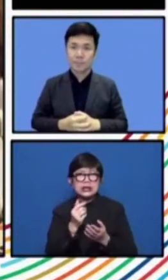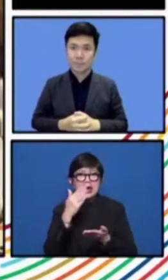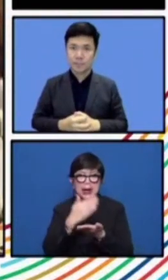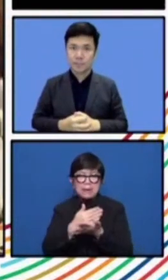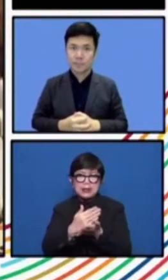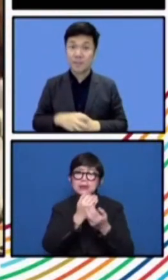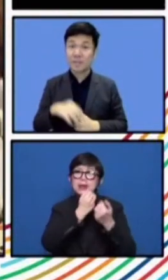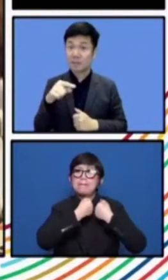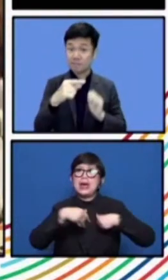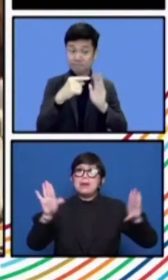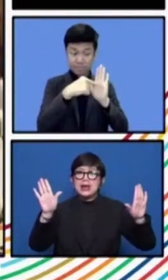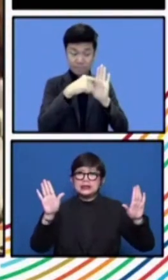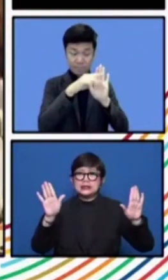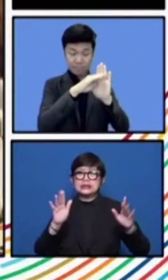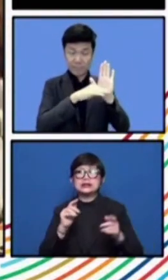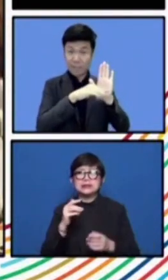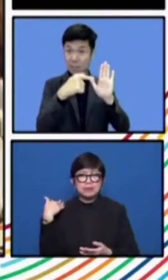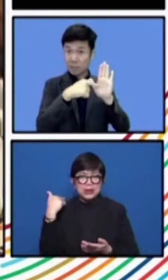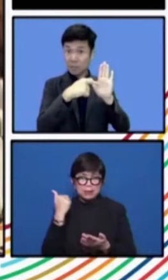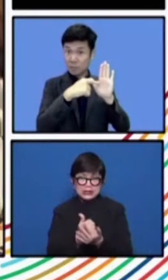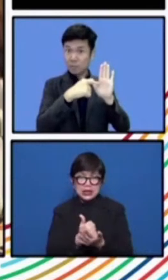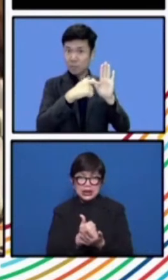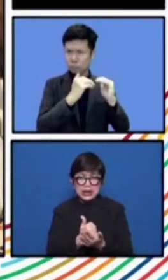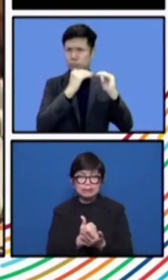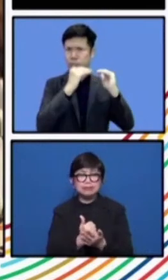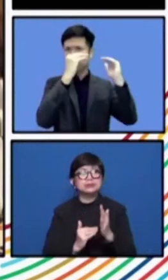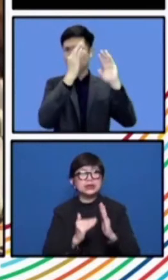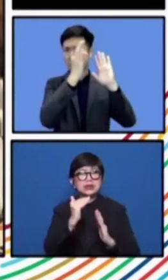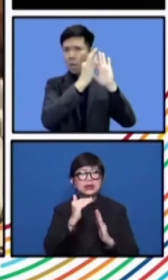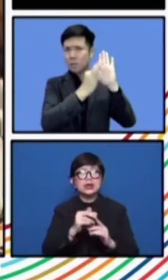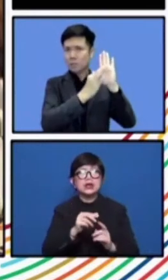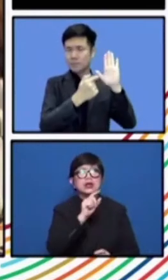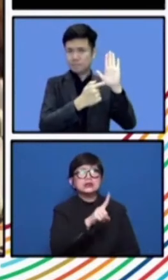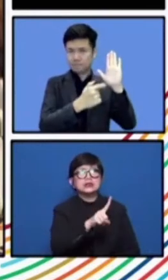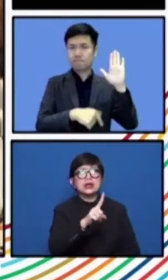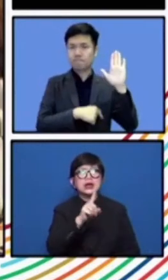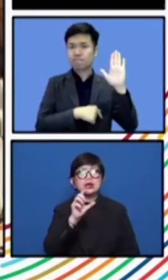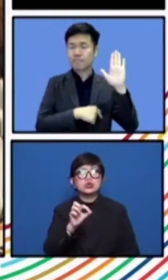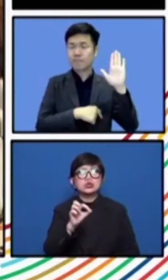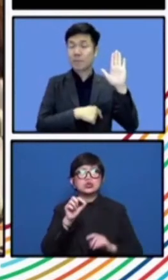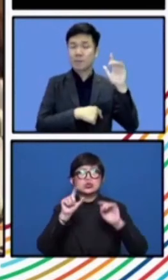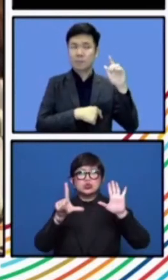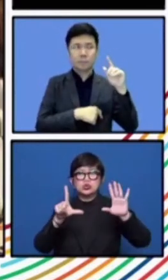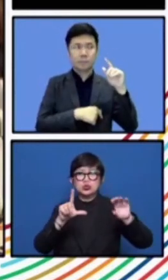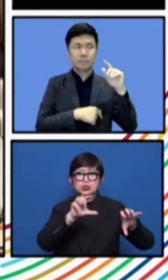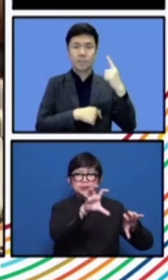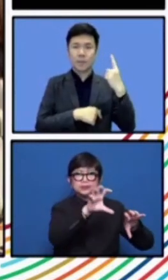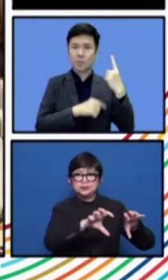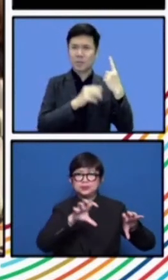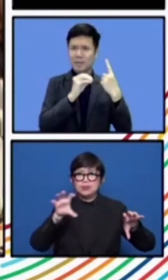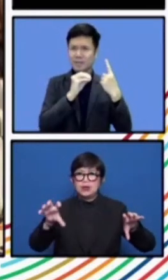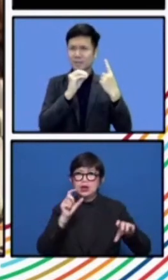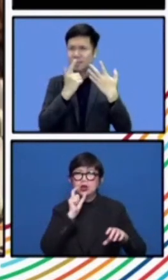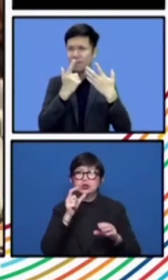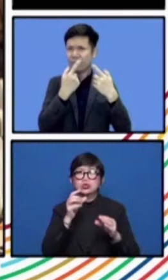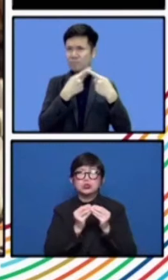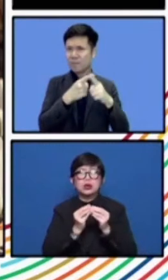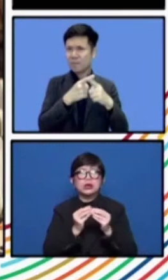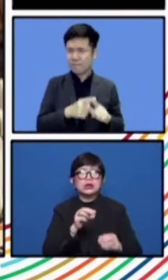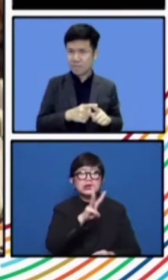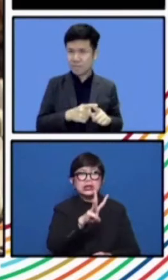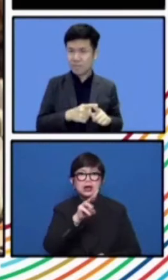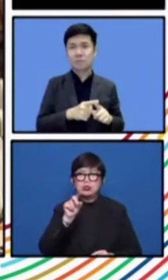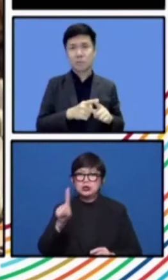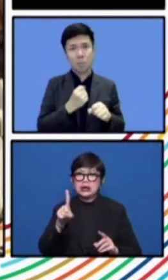policy this document covers 107 action areas for realization of 31 Targets